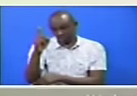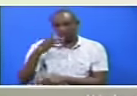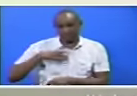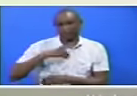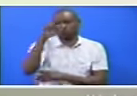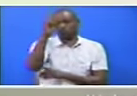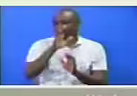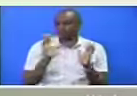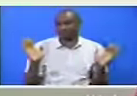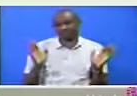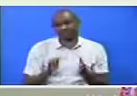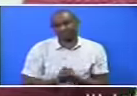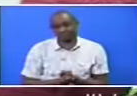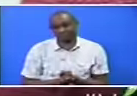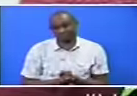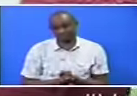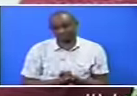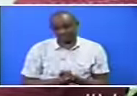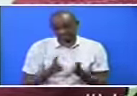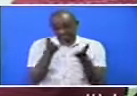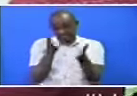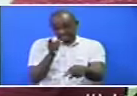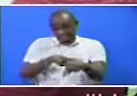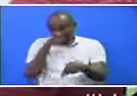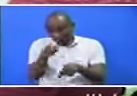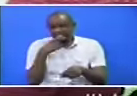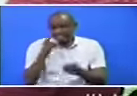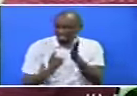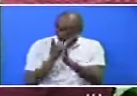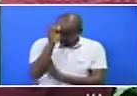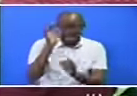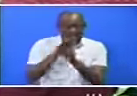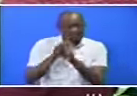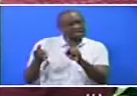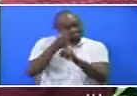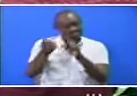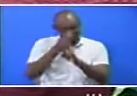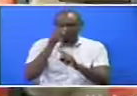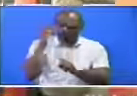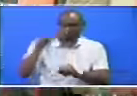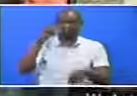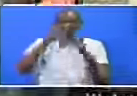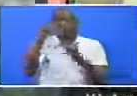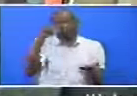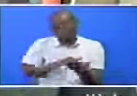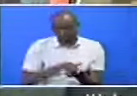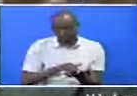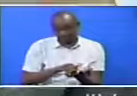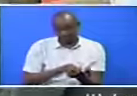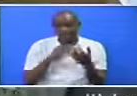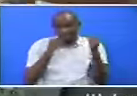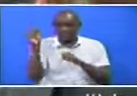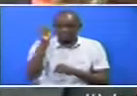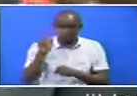one people. Citing his track record of development as a reason to be re-elected, the head of state